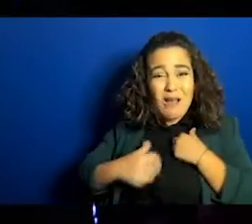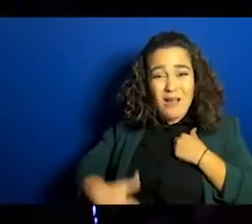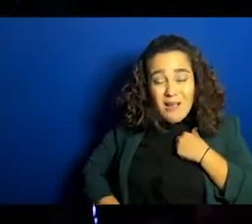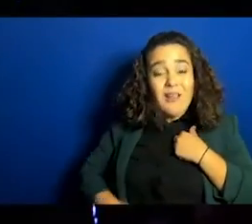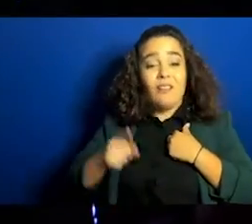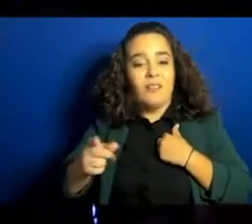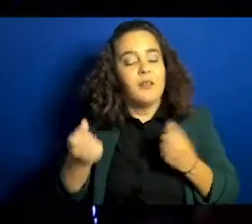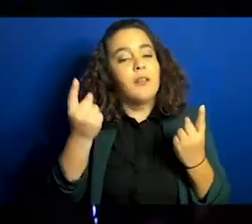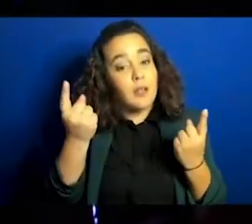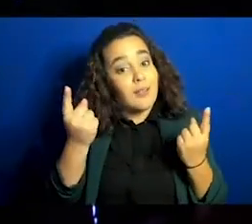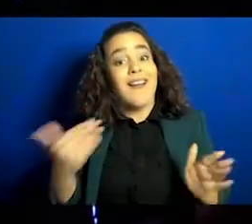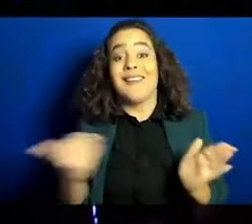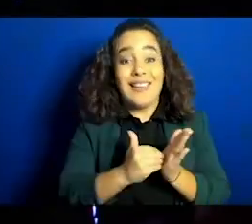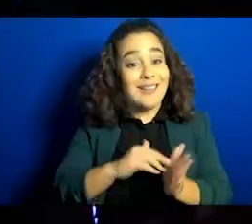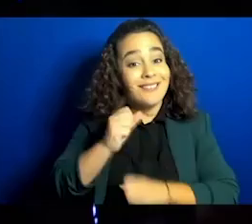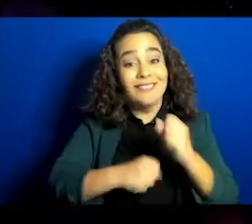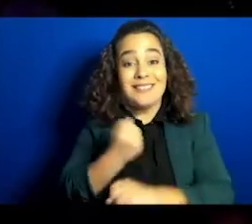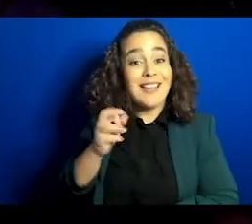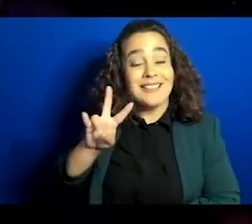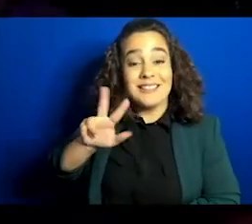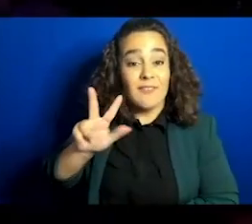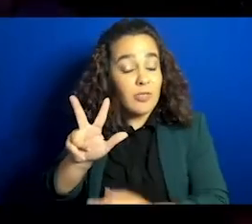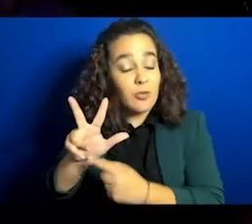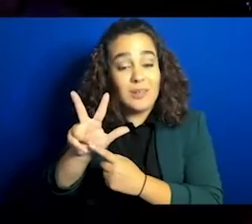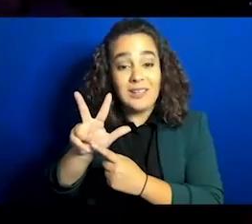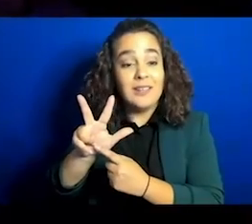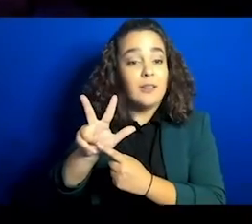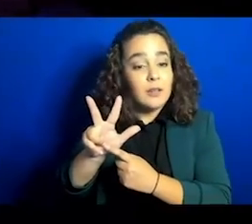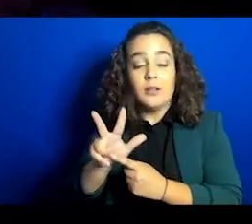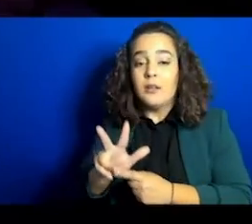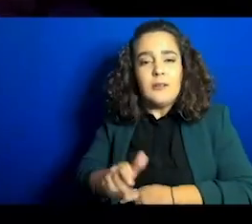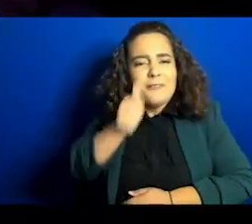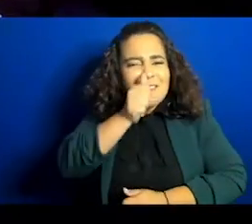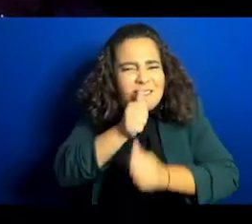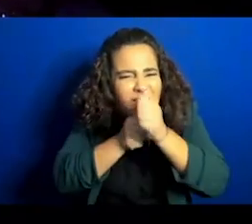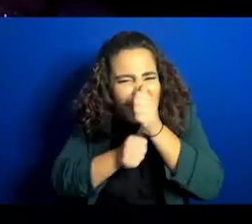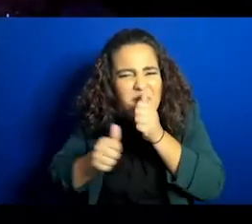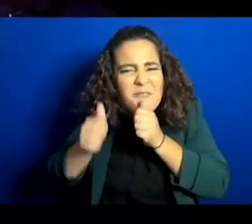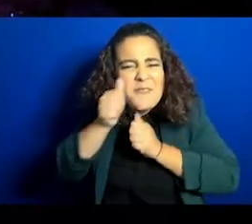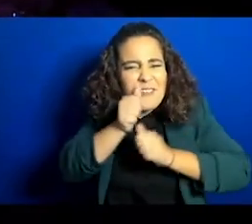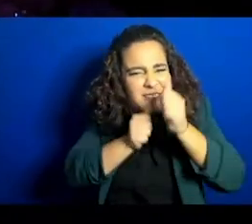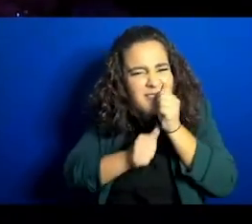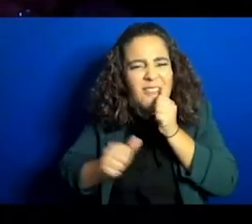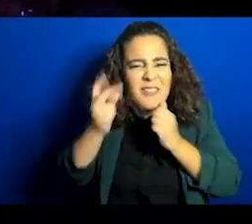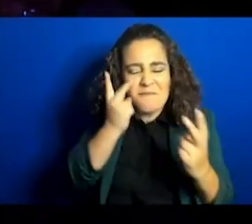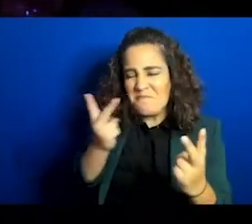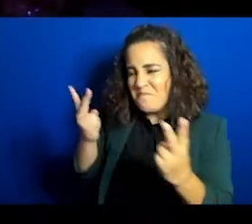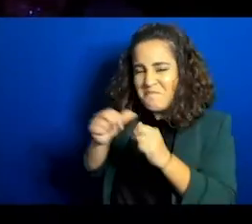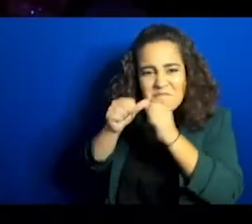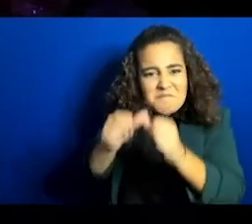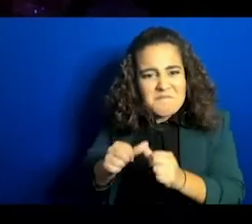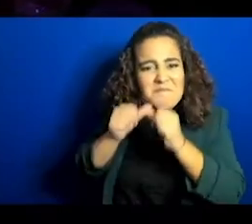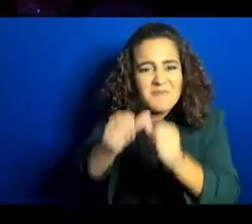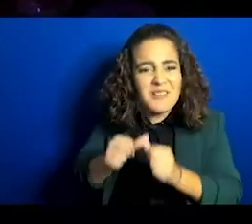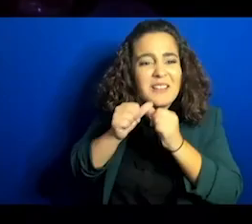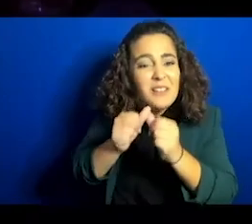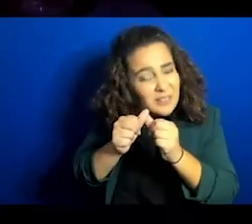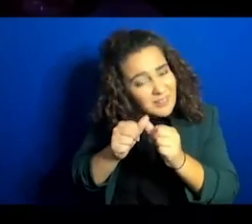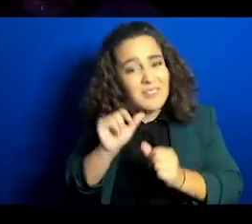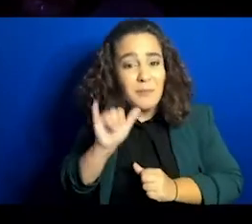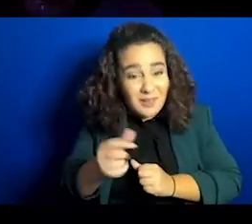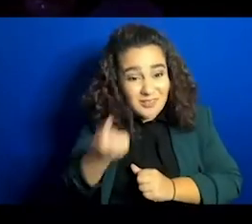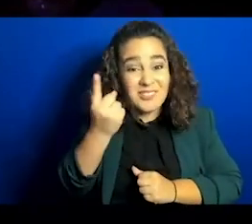at the booth. Ask 1973. Their suffering stored in lockets. The fundamental right to choose is